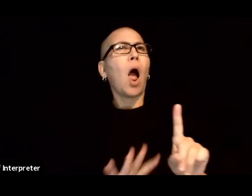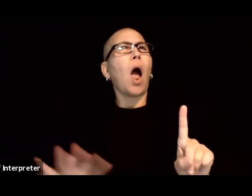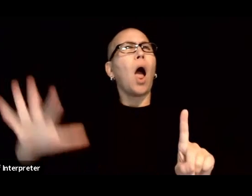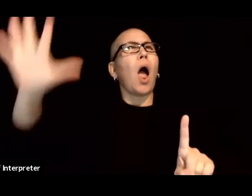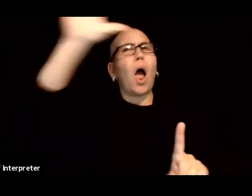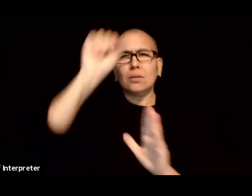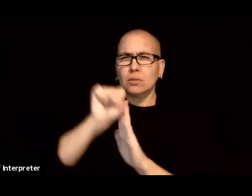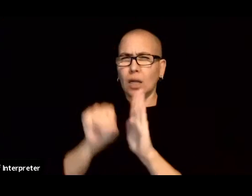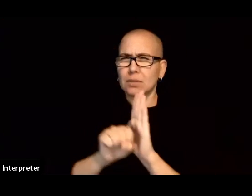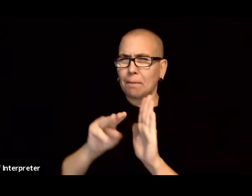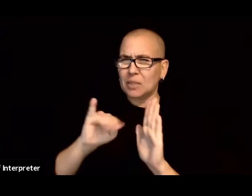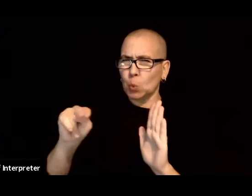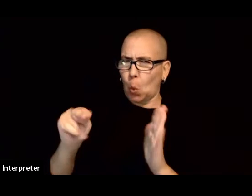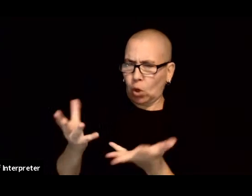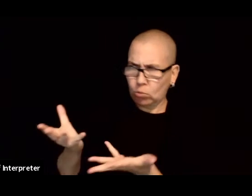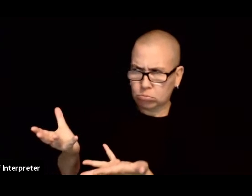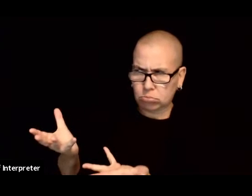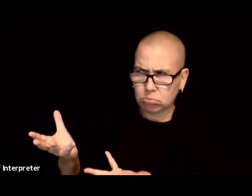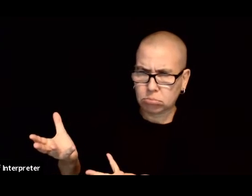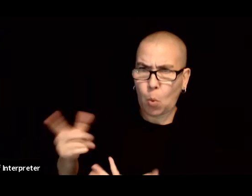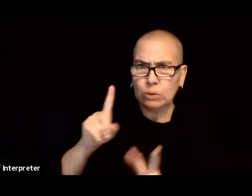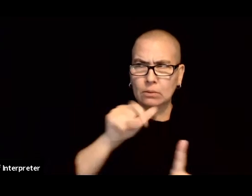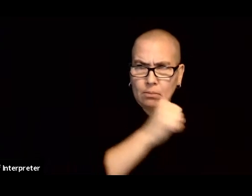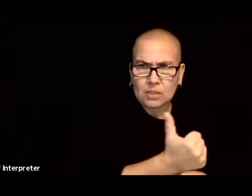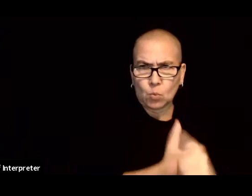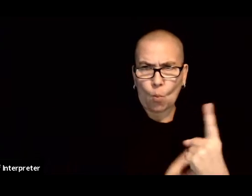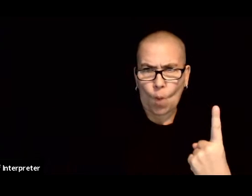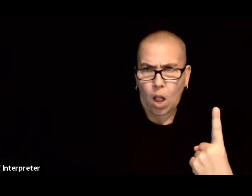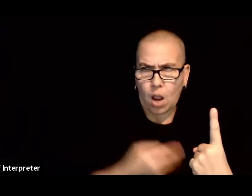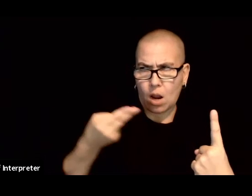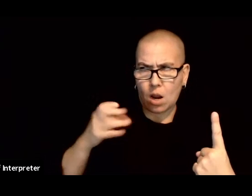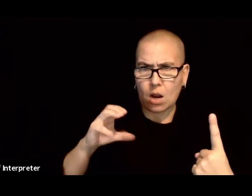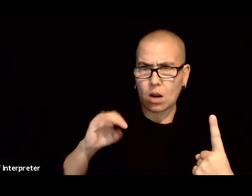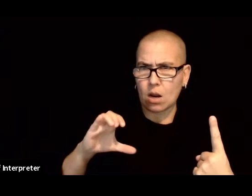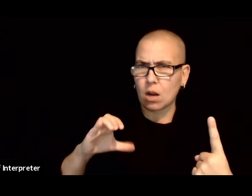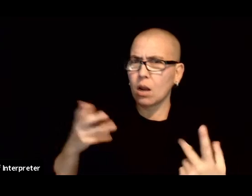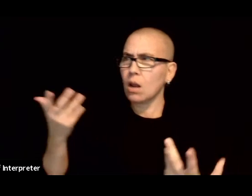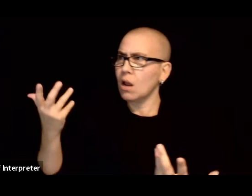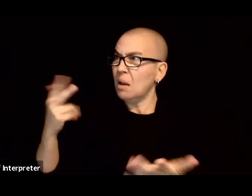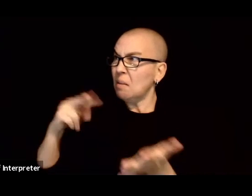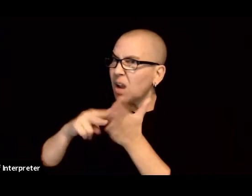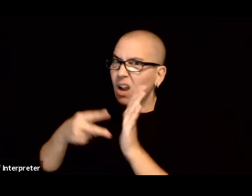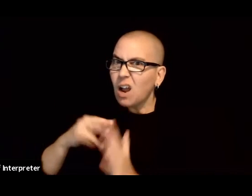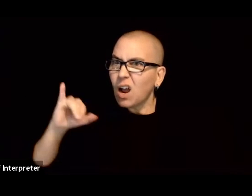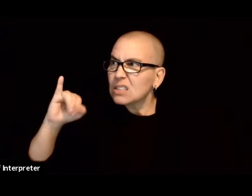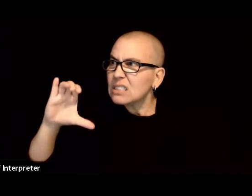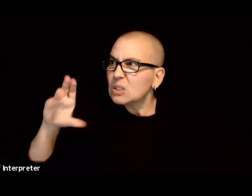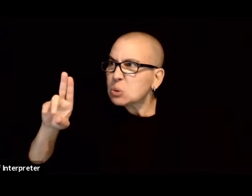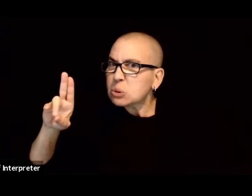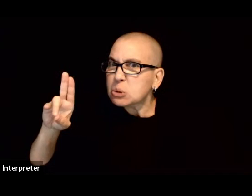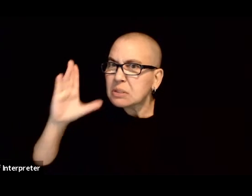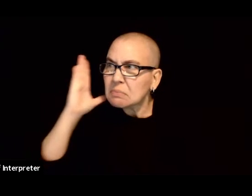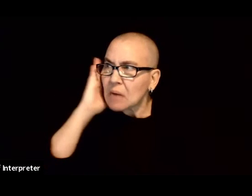these, if that is the case, are these ICU beds intended for COVID patients or just patients